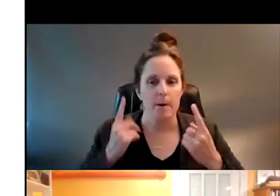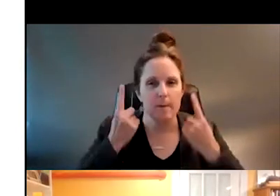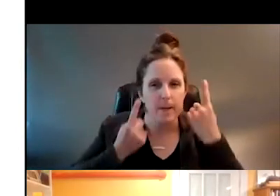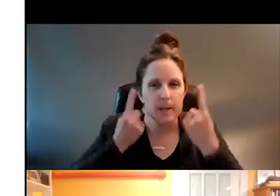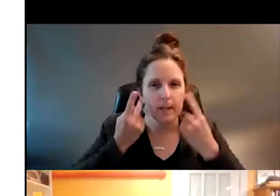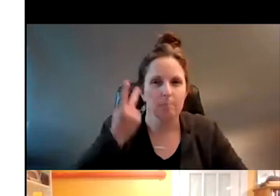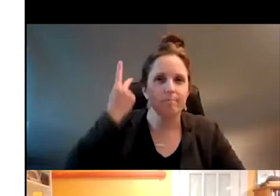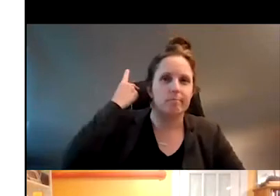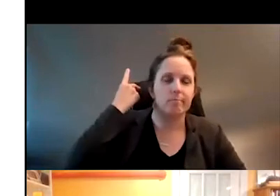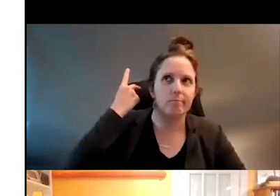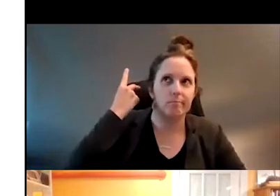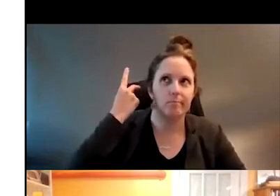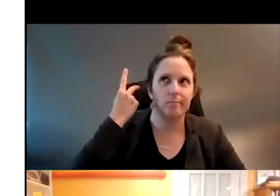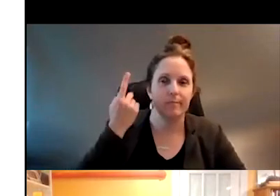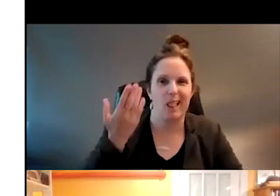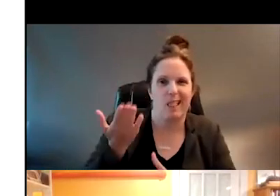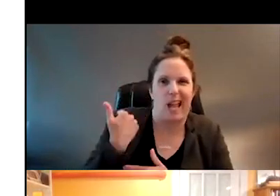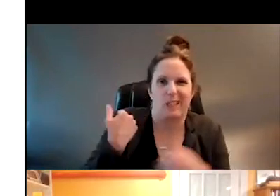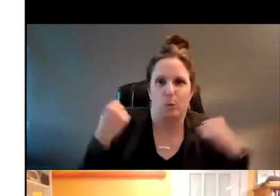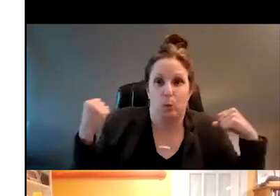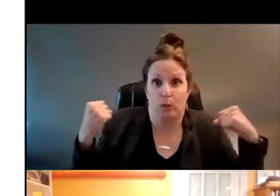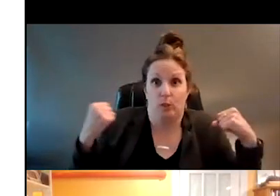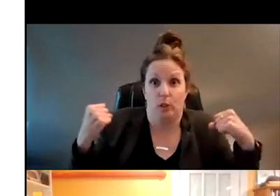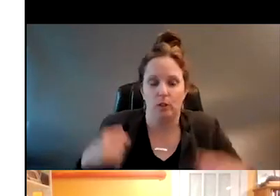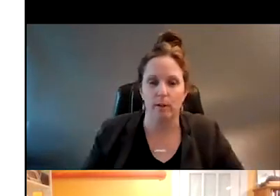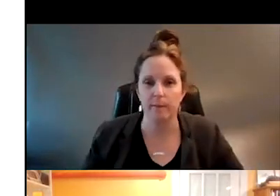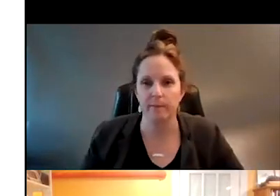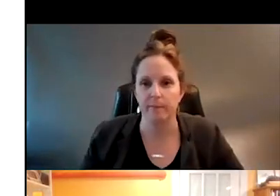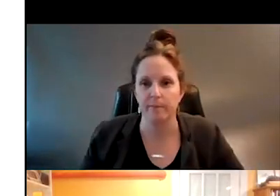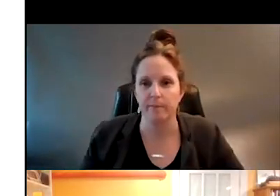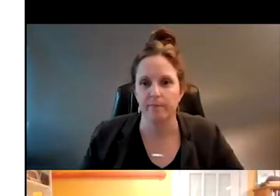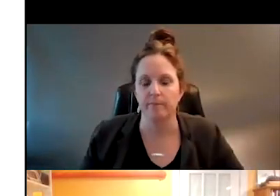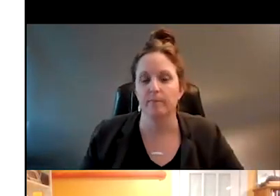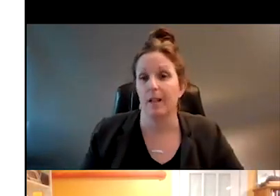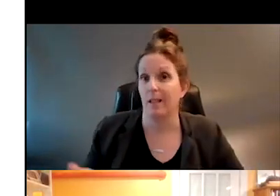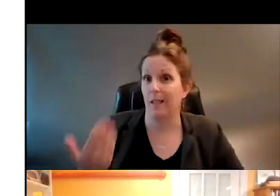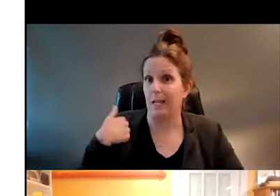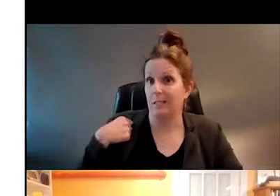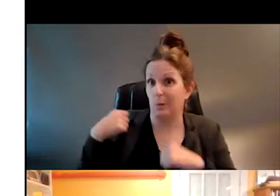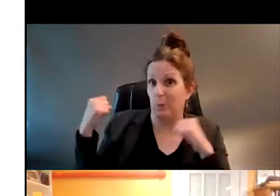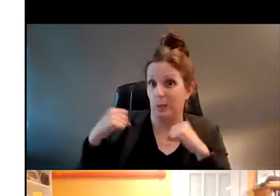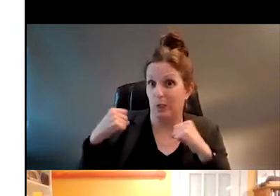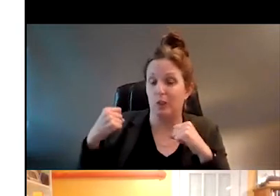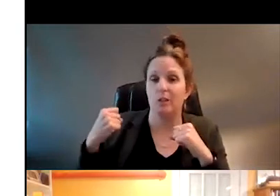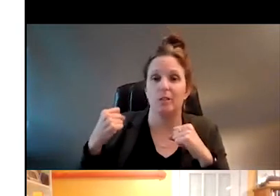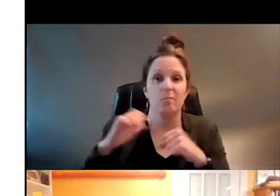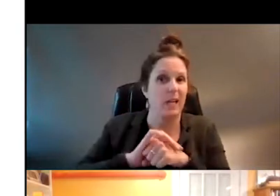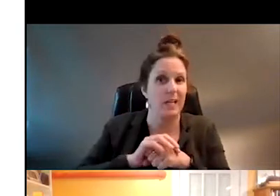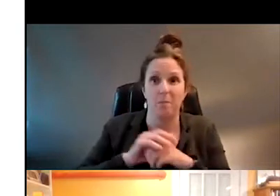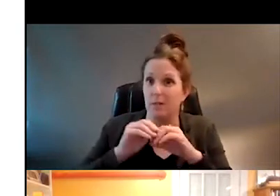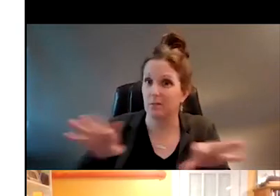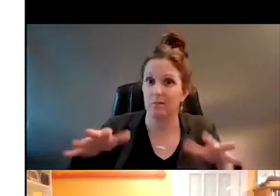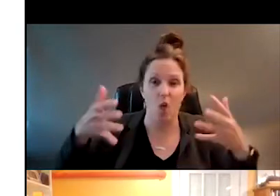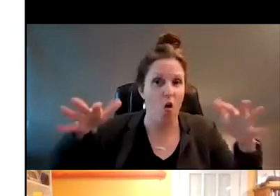where we were last winter, okay? So last winter, the pandemic had already had a